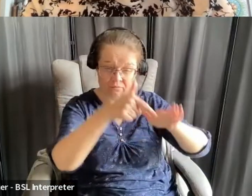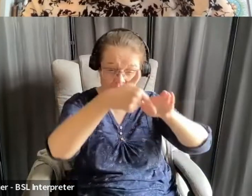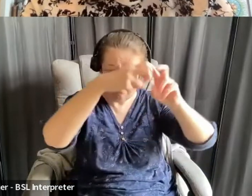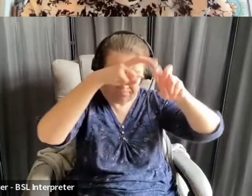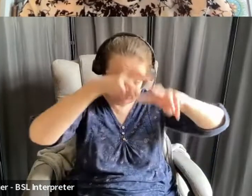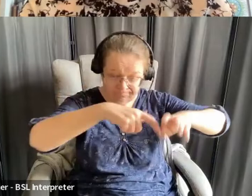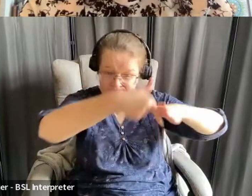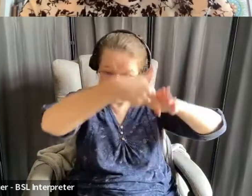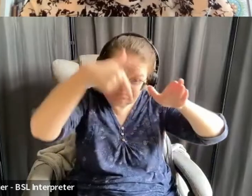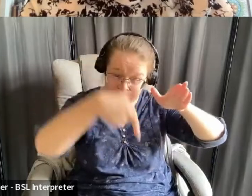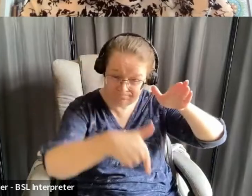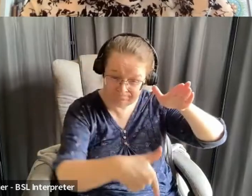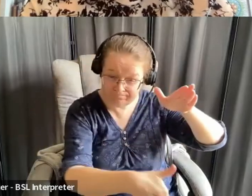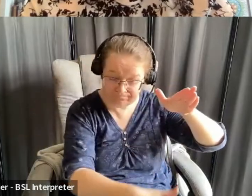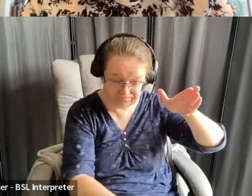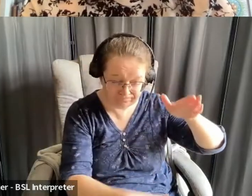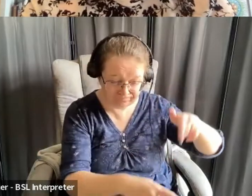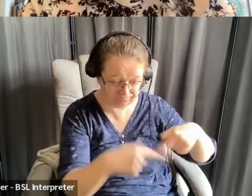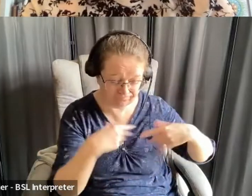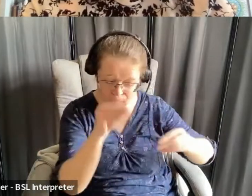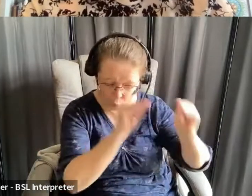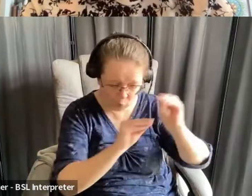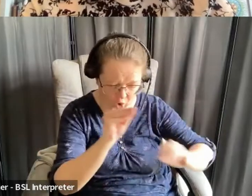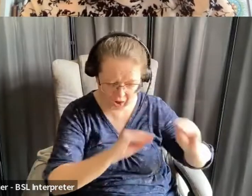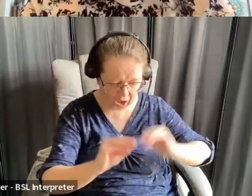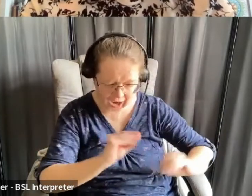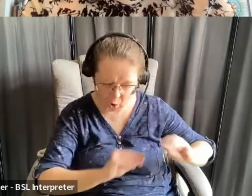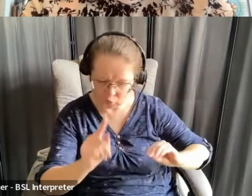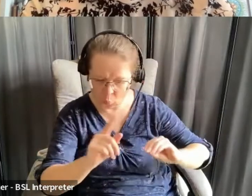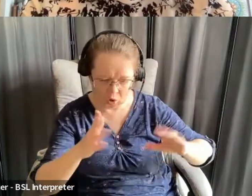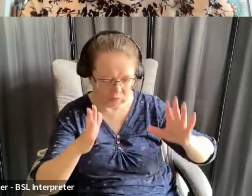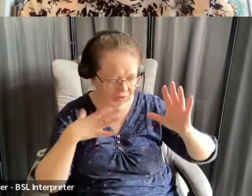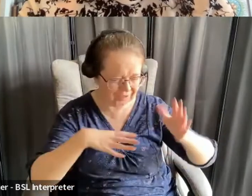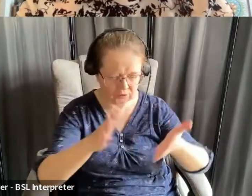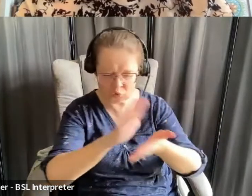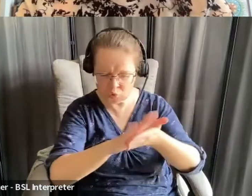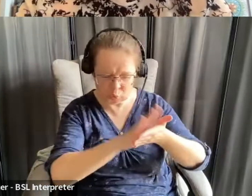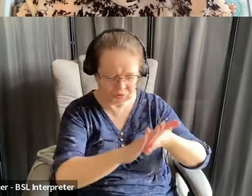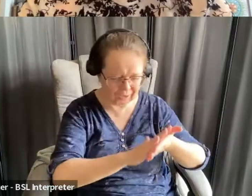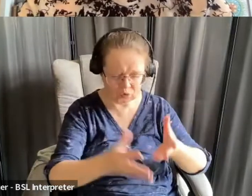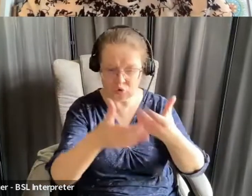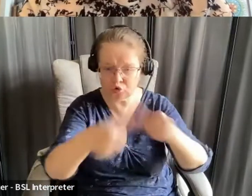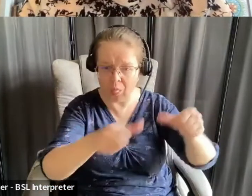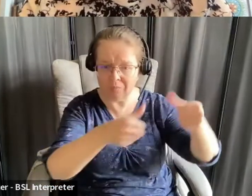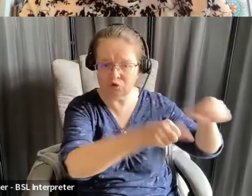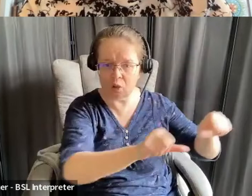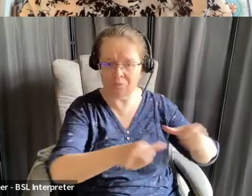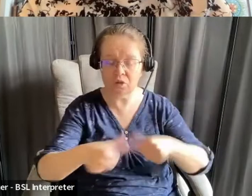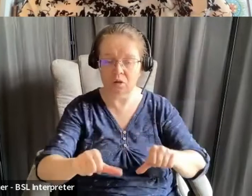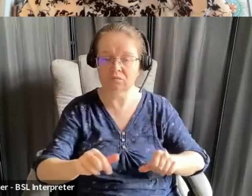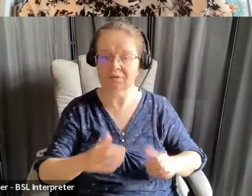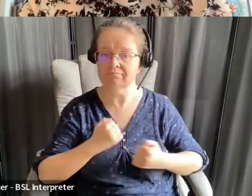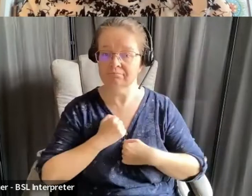out exactly what has to be done to solve it. And so actually, solve perhaps not the right word.